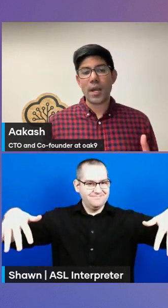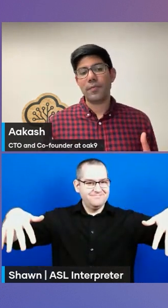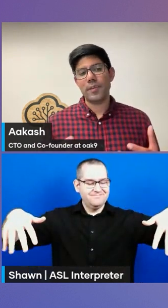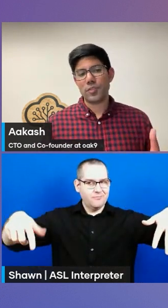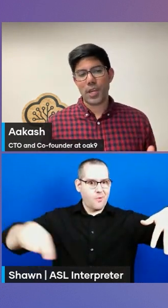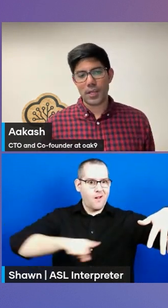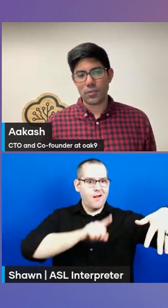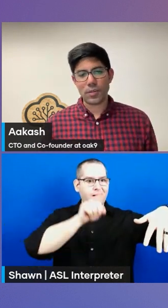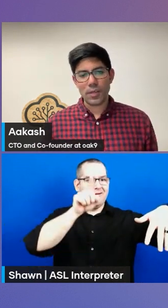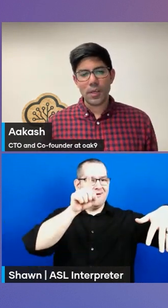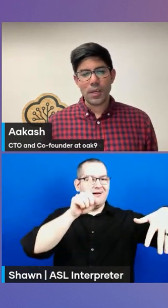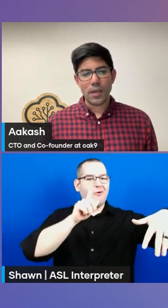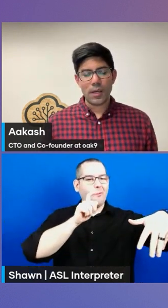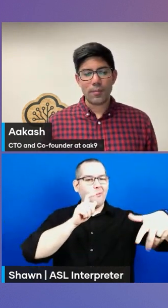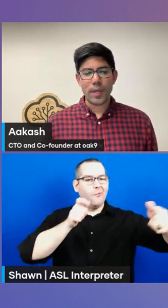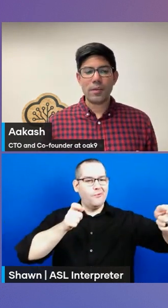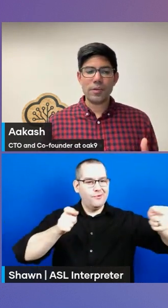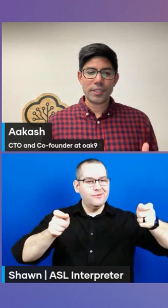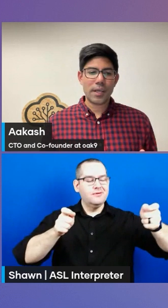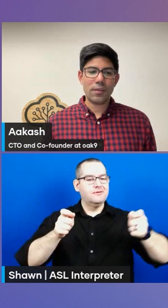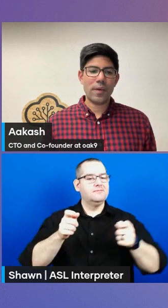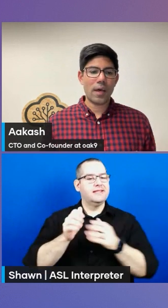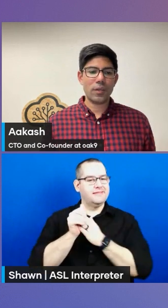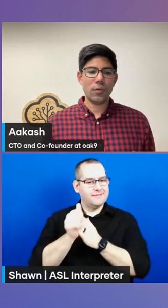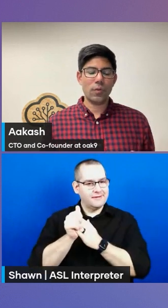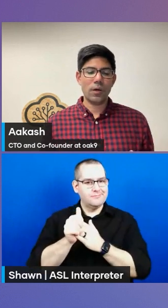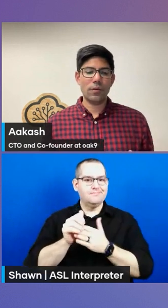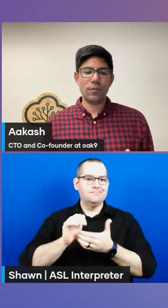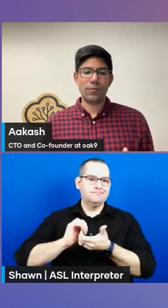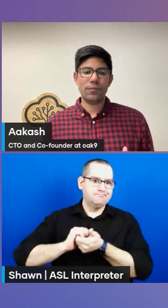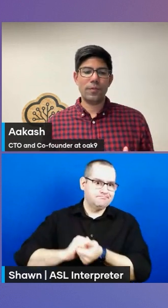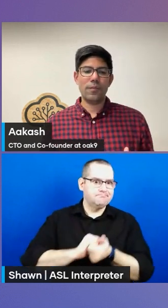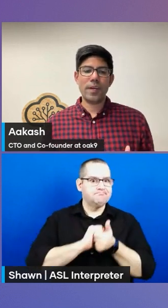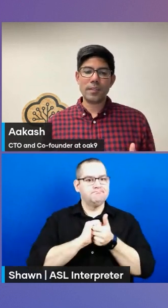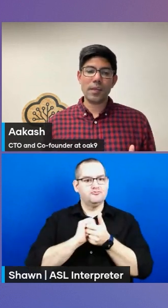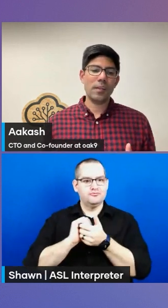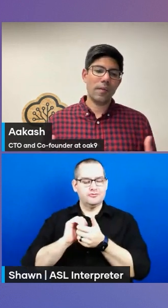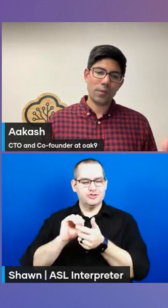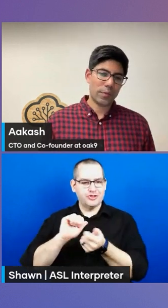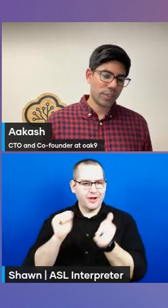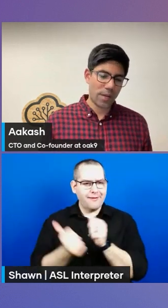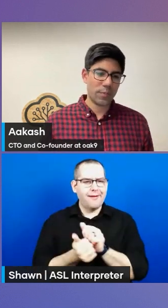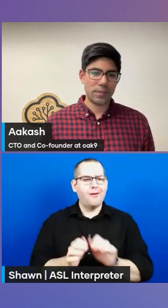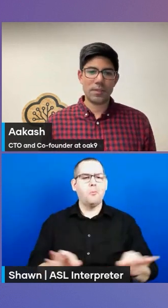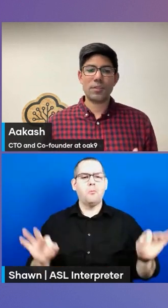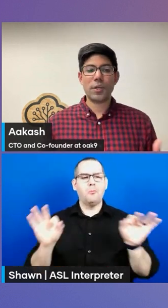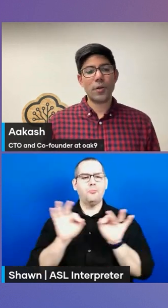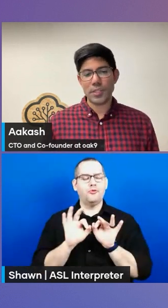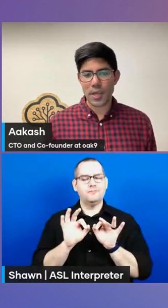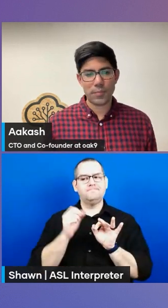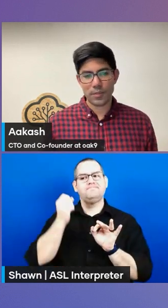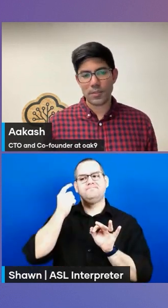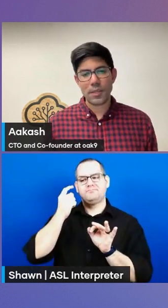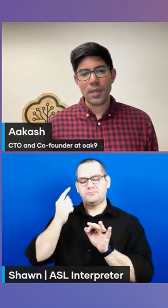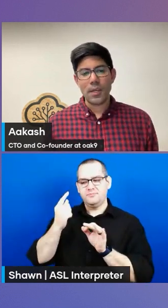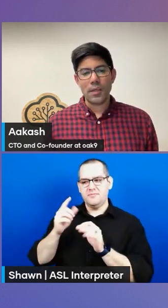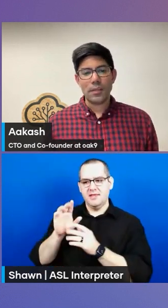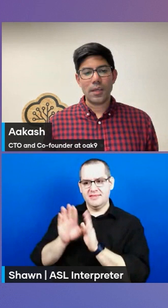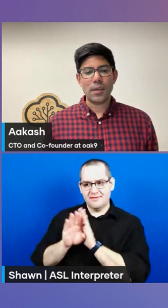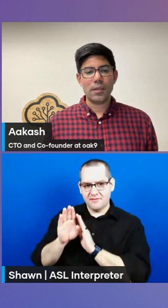really drive this change. They understand the value of investing in developer champions and security